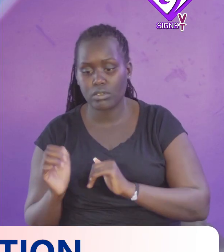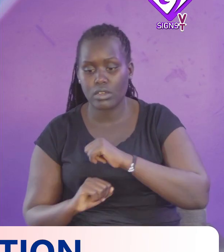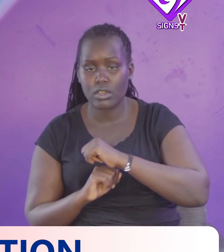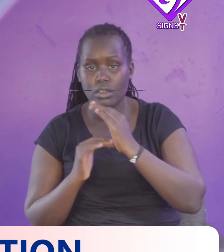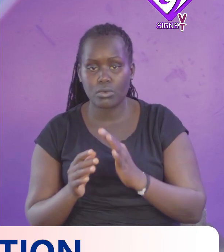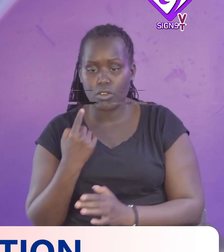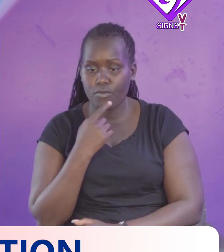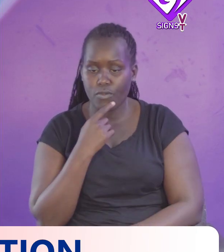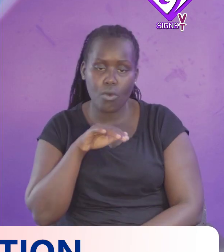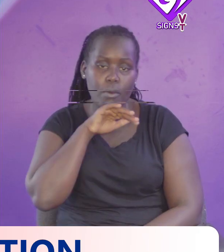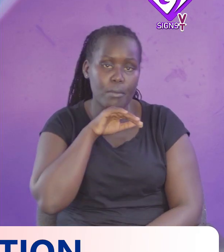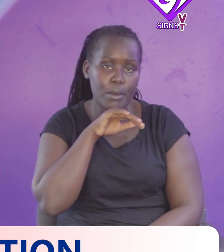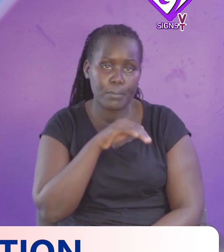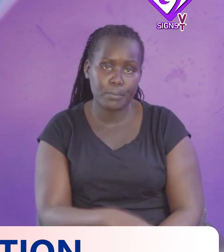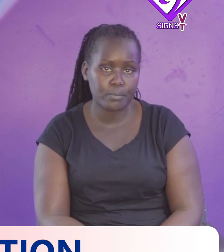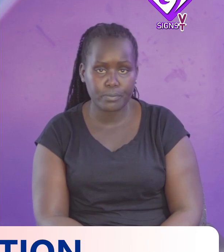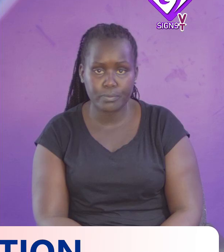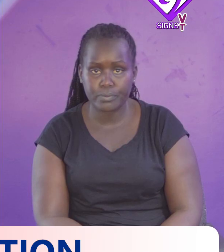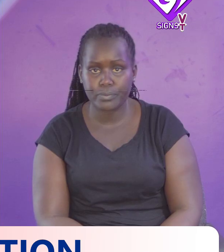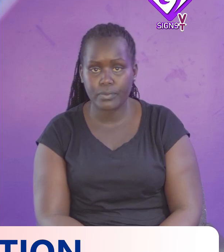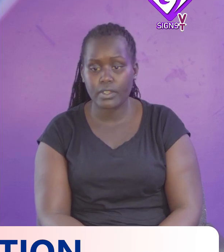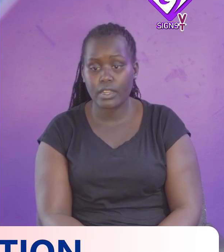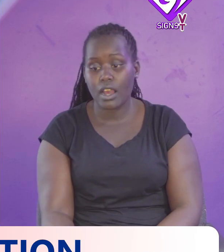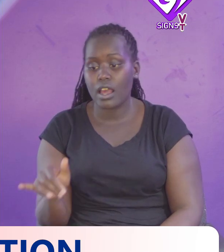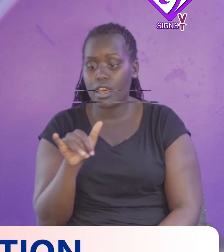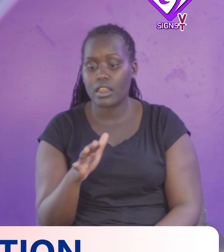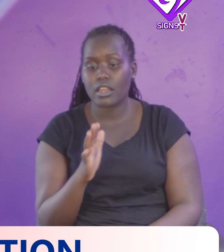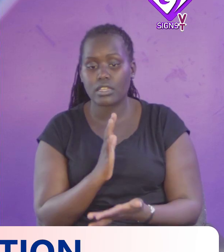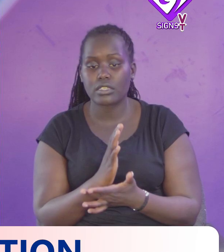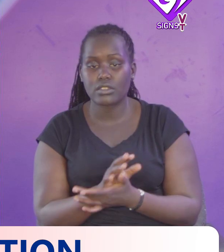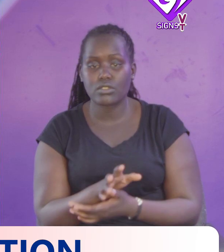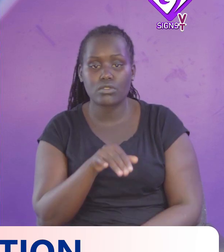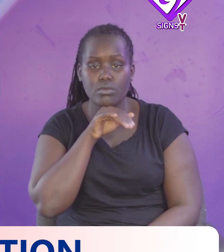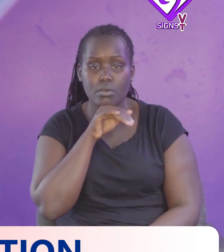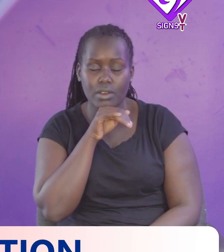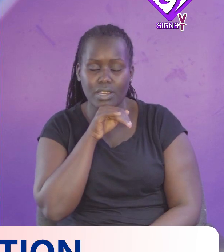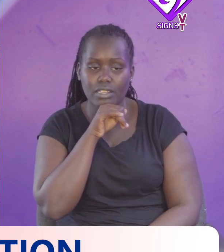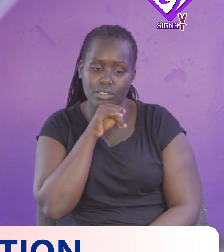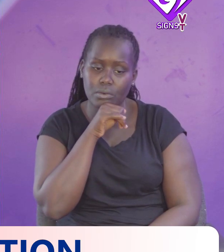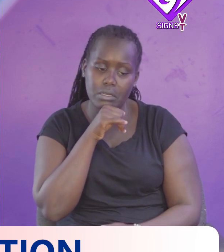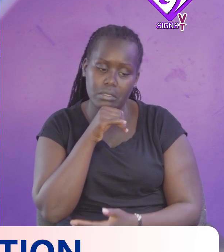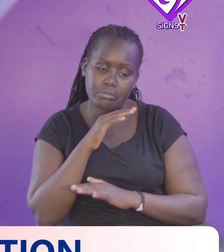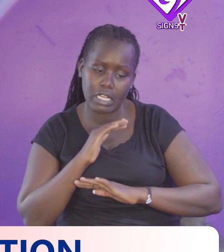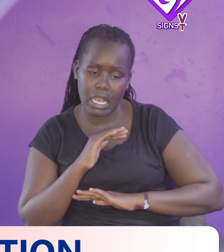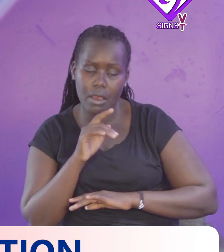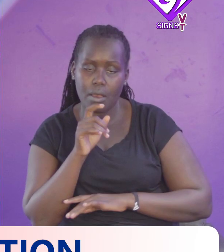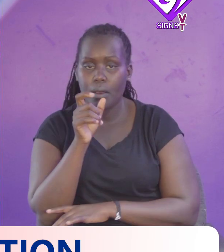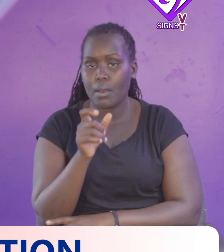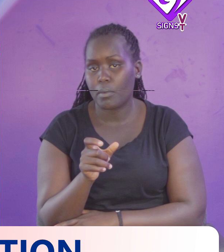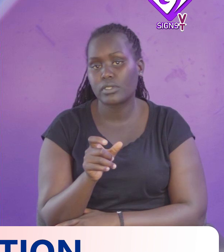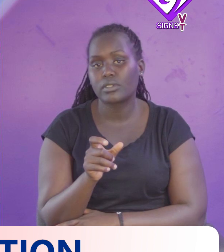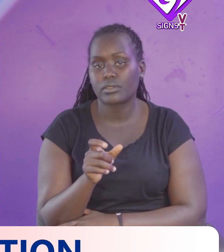Baba. That is very true. Baba was a polite person. And